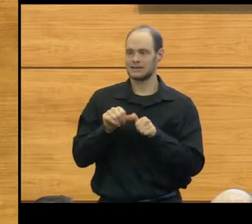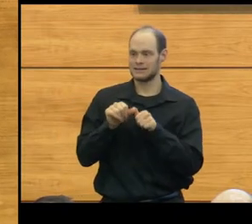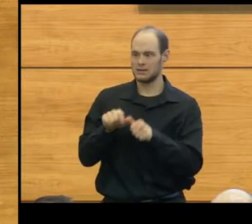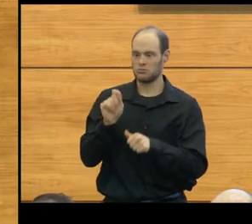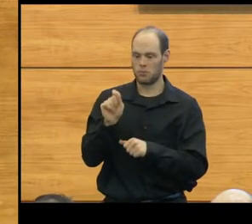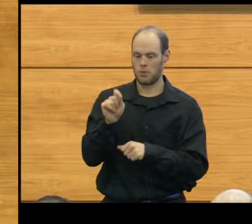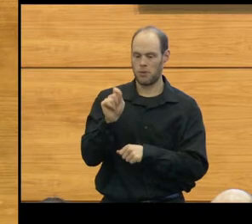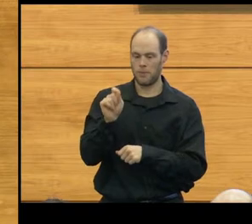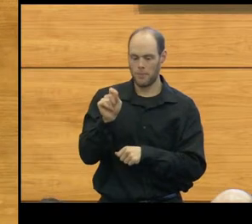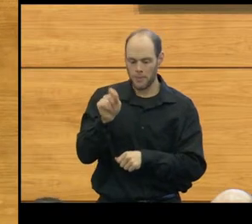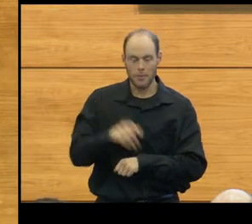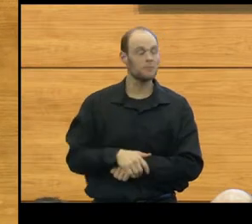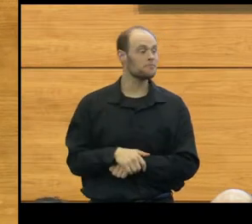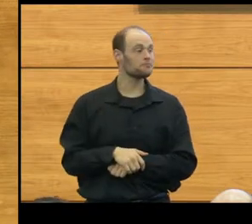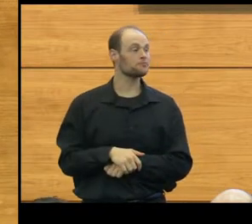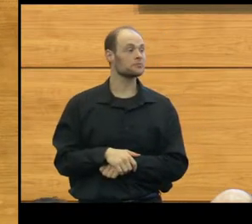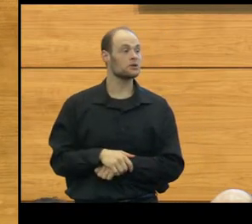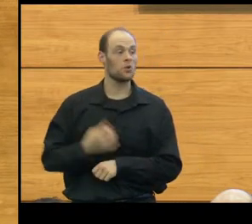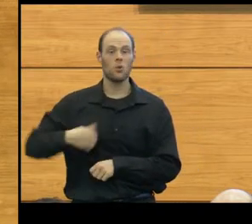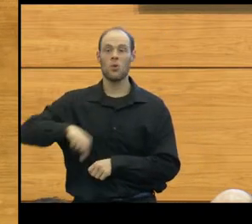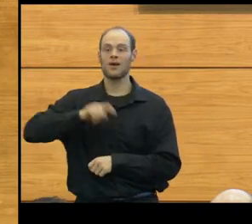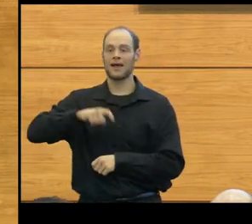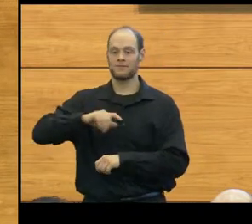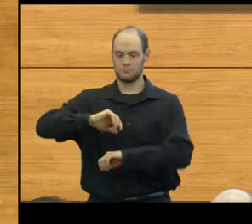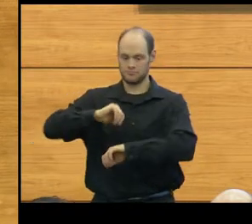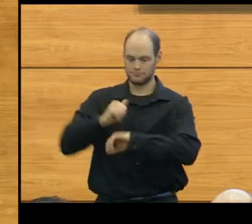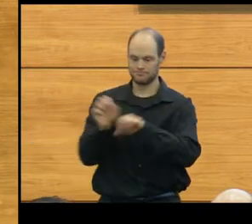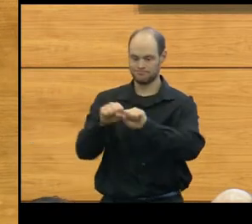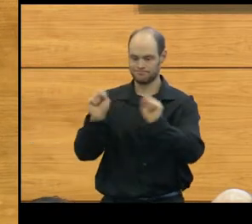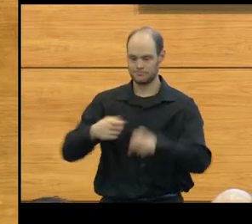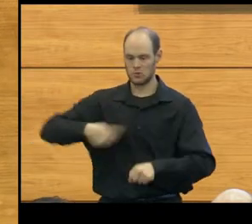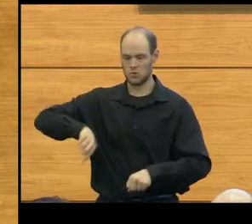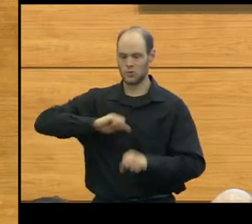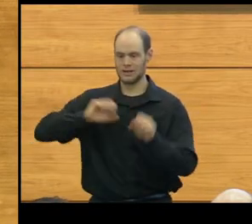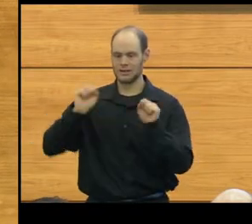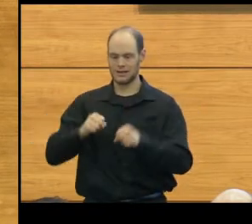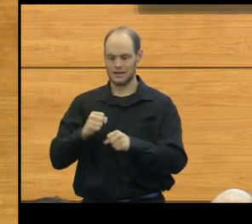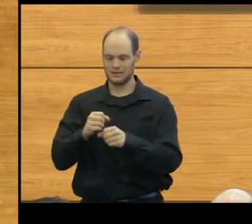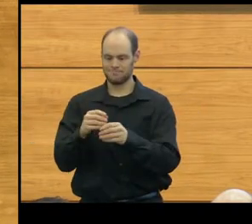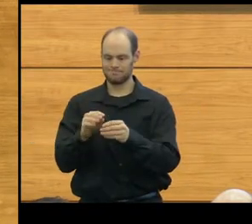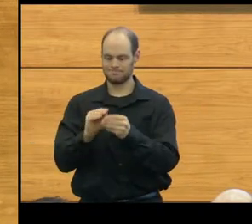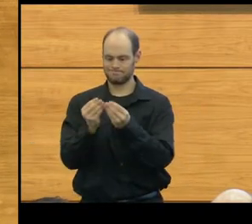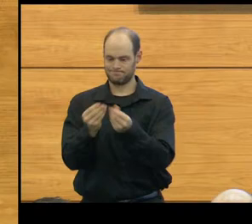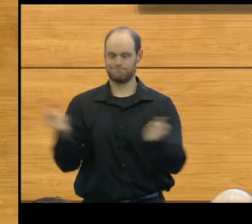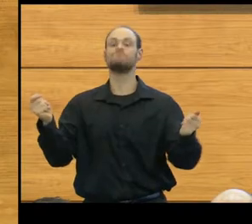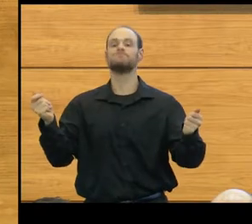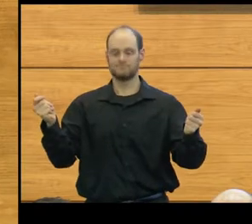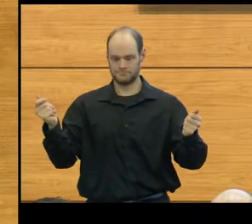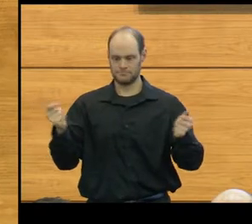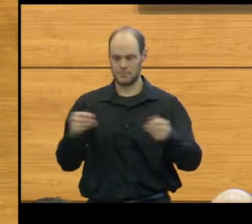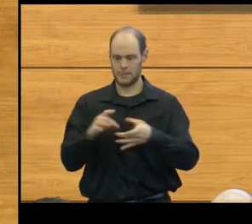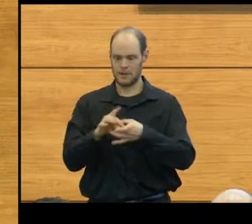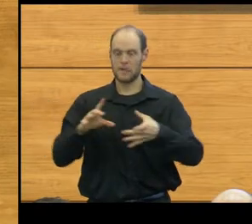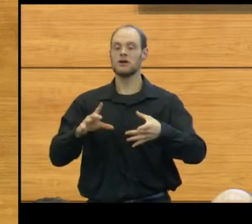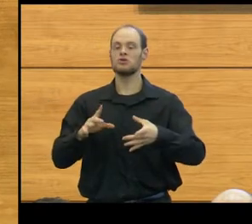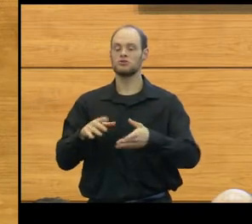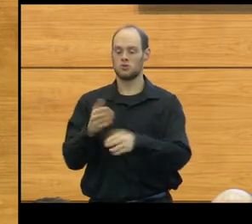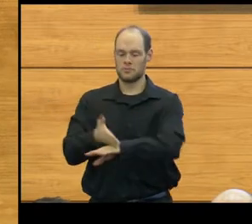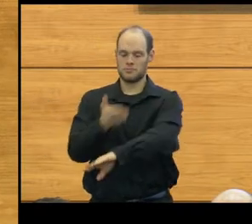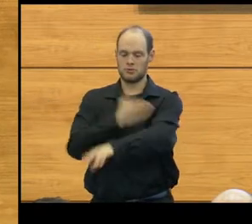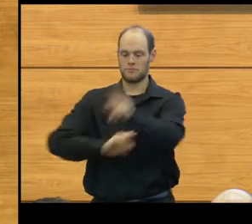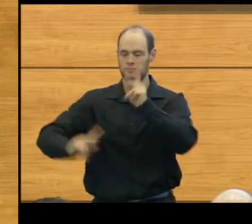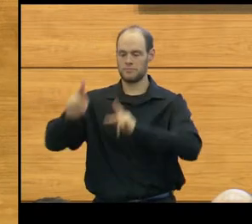continuously at it. And so sometimes we have to create systems in which we can untether people like that to be able to improve their